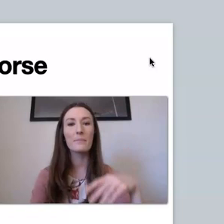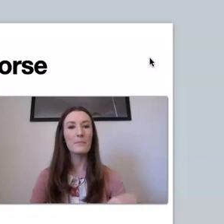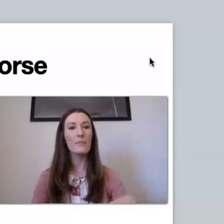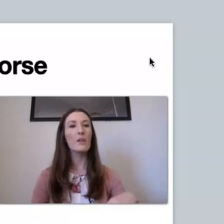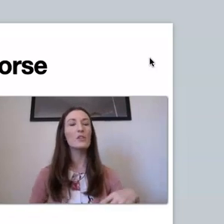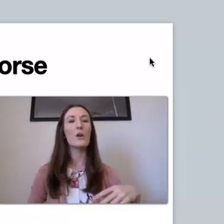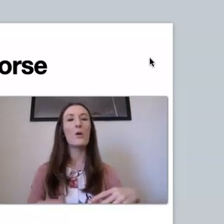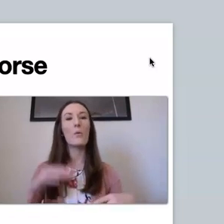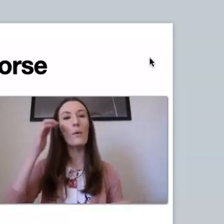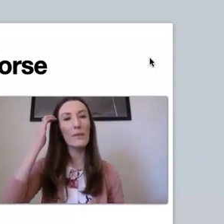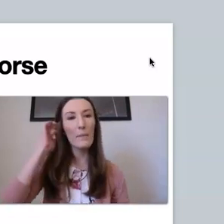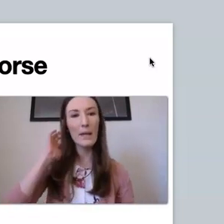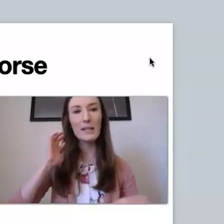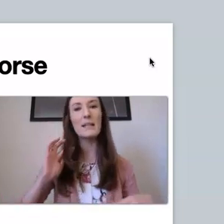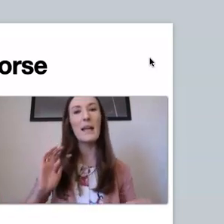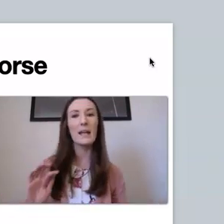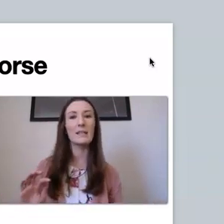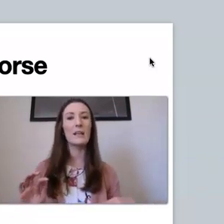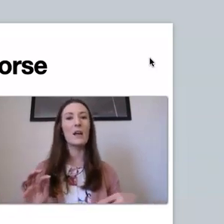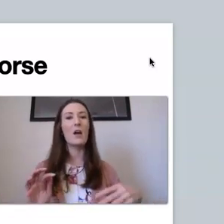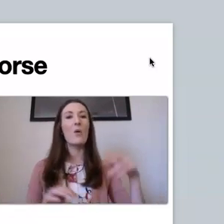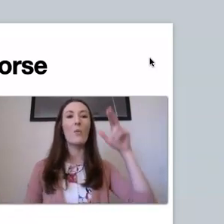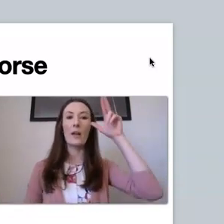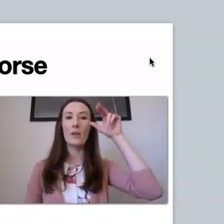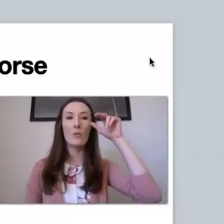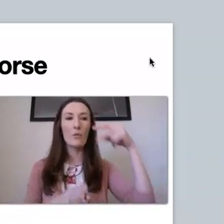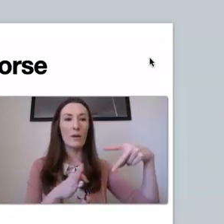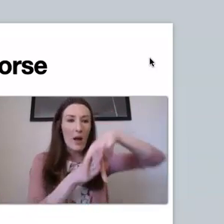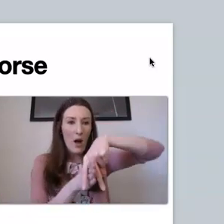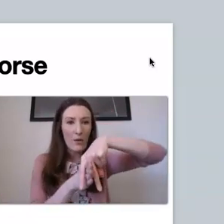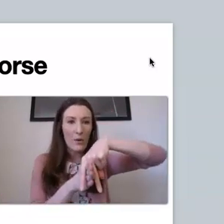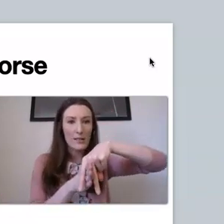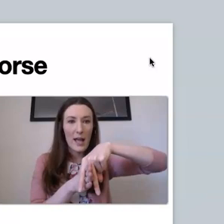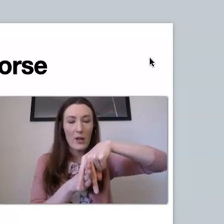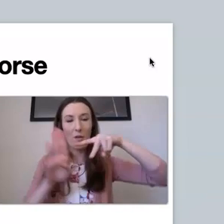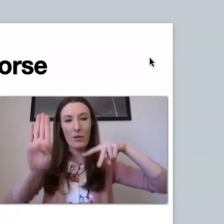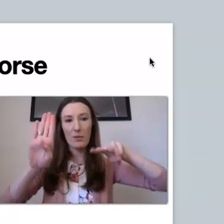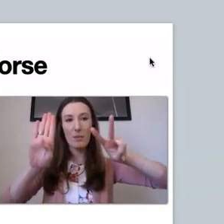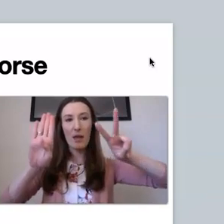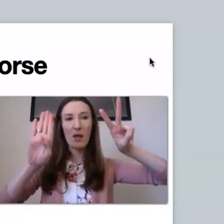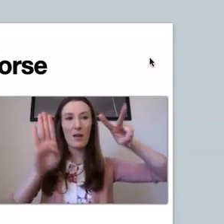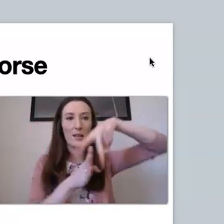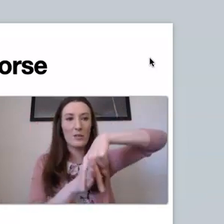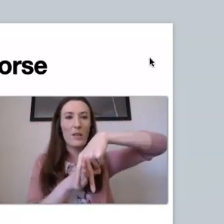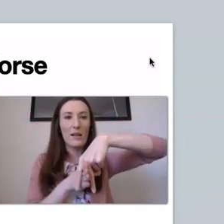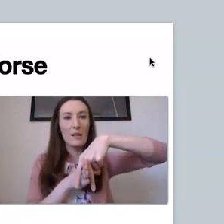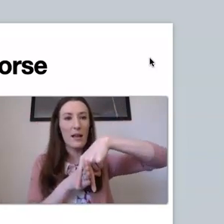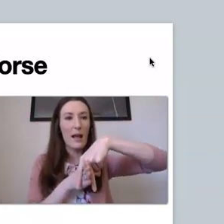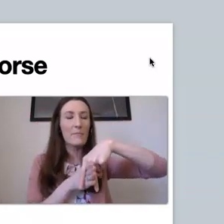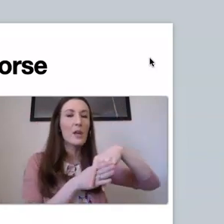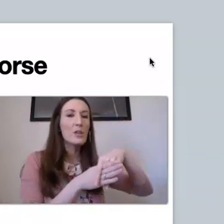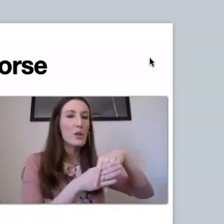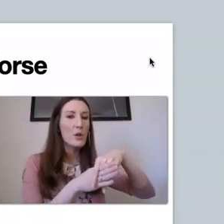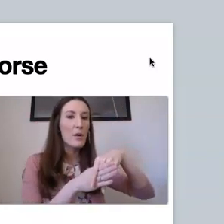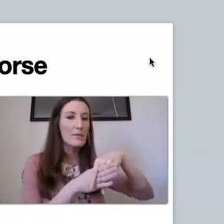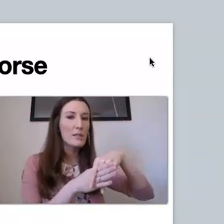Okay? So what that means is when you get on the horse, okay, you're on the horse with a B, and these are your legs,